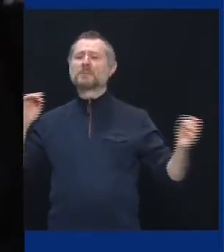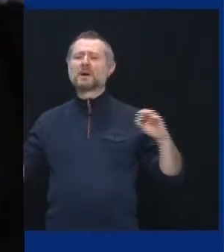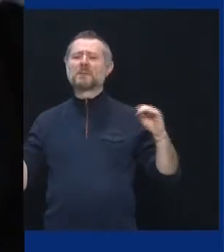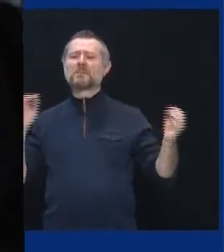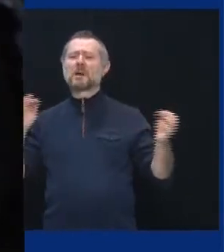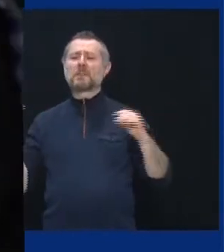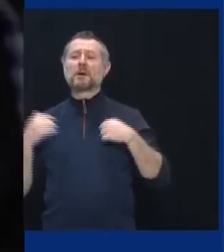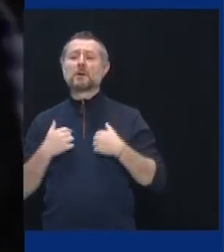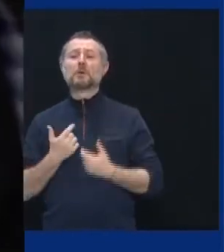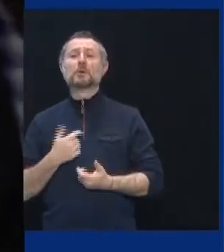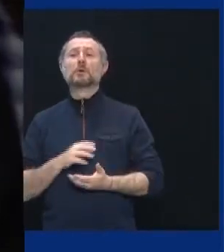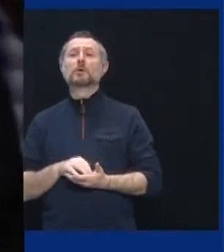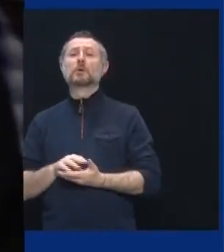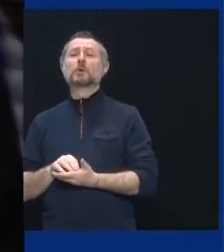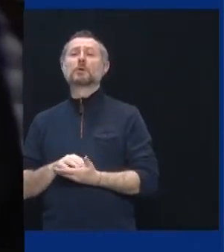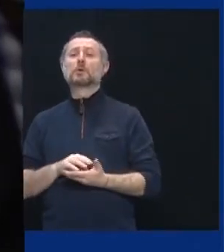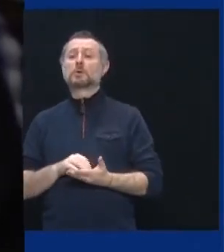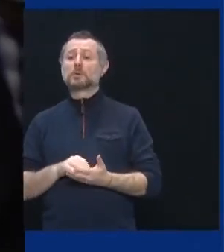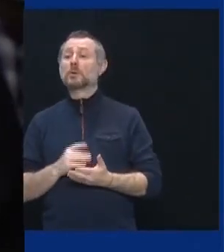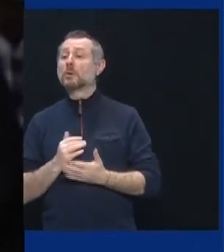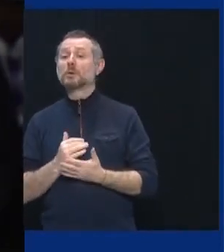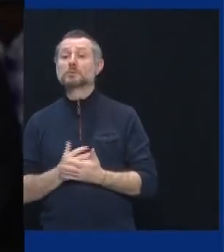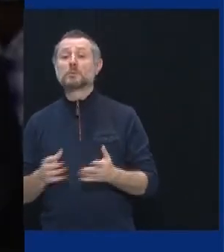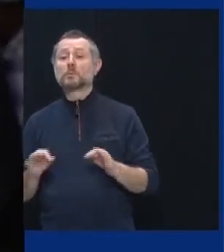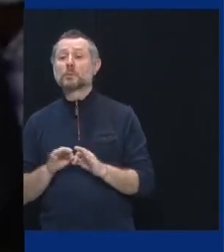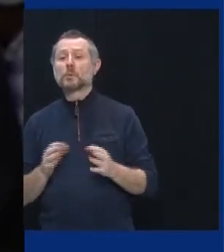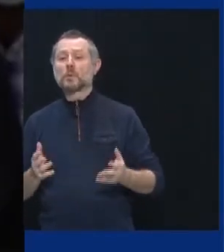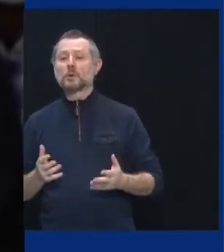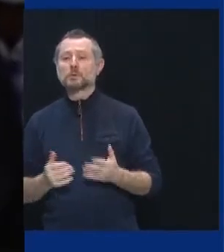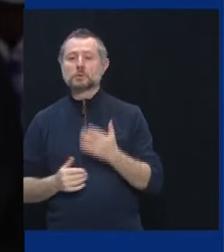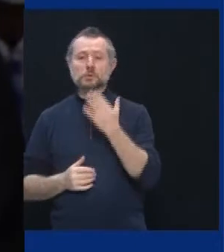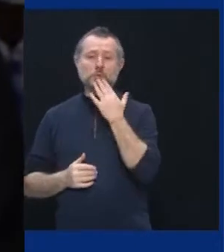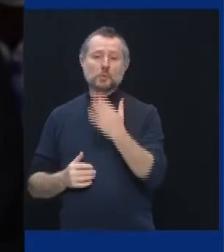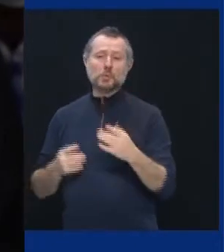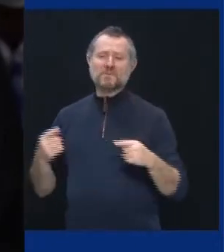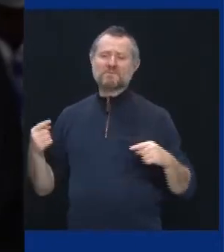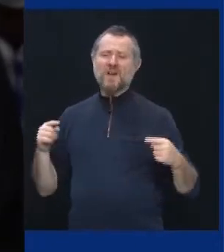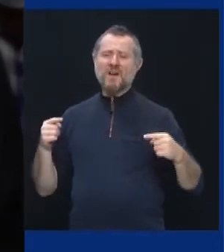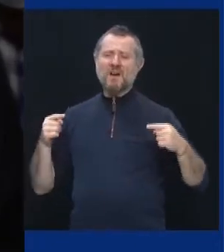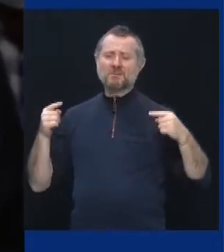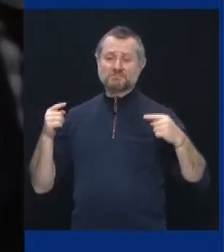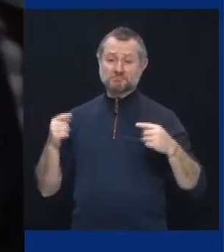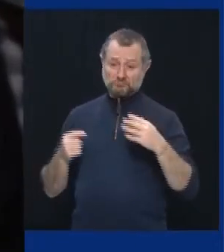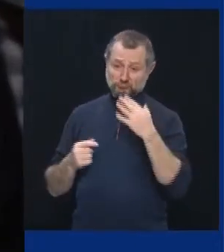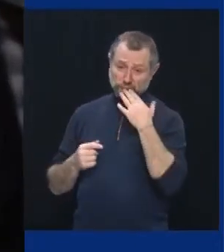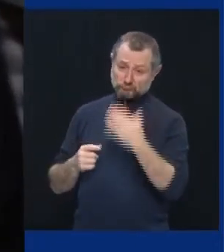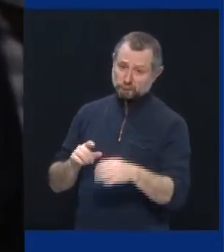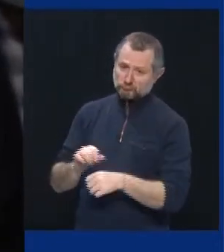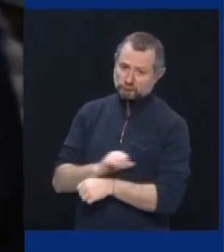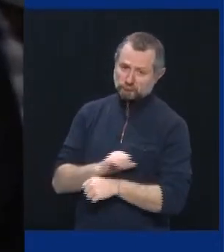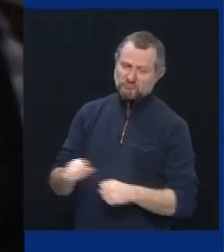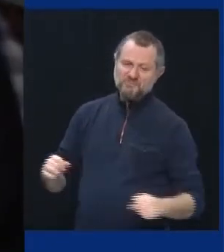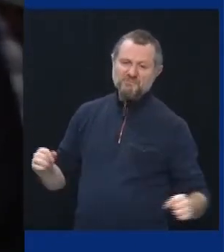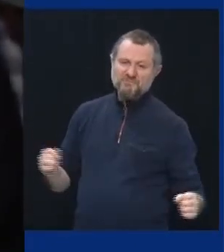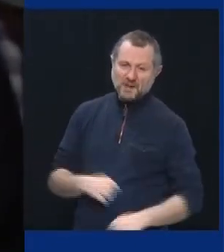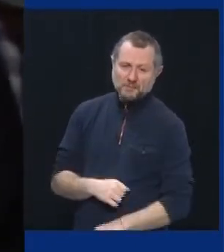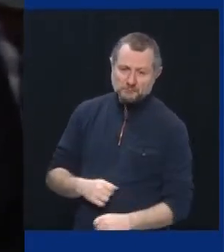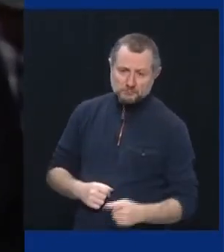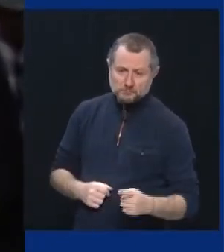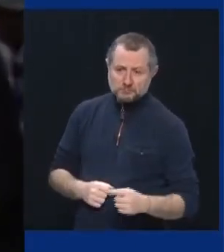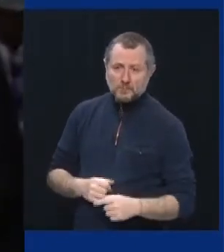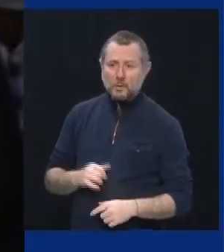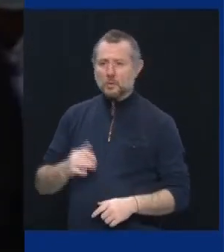one important lesson. The good fight is a fight. The good fight is a